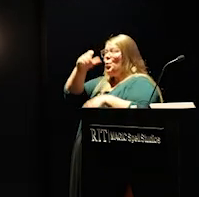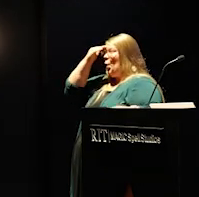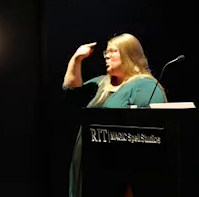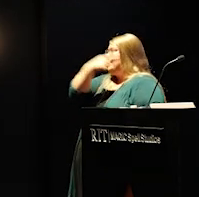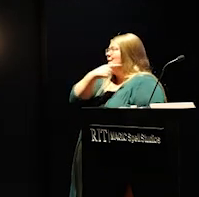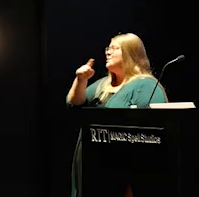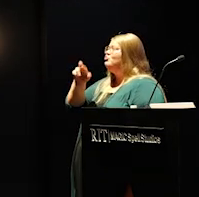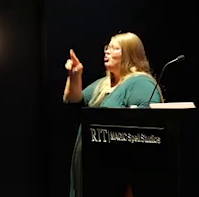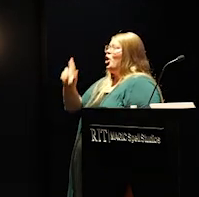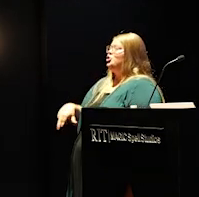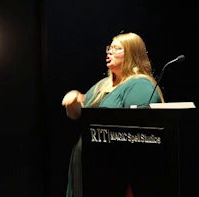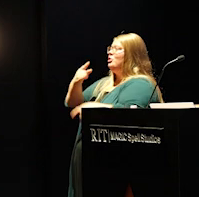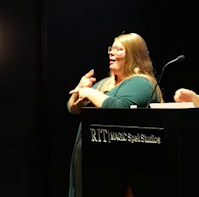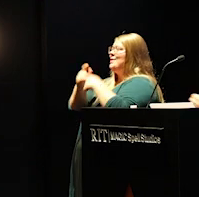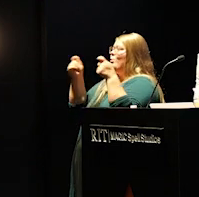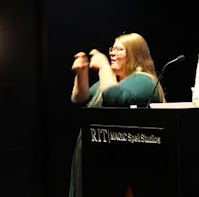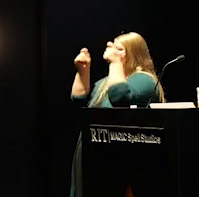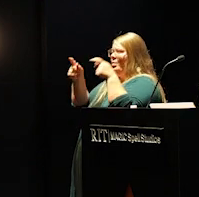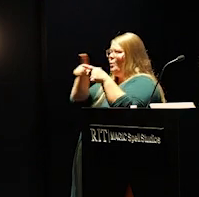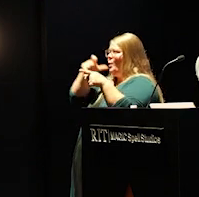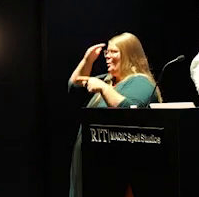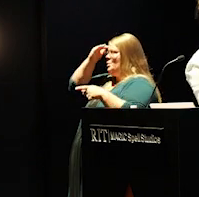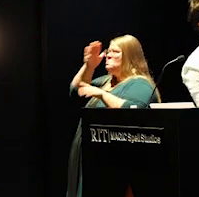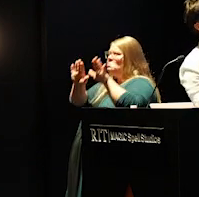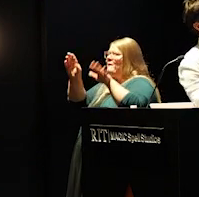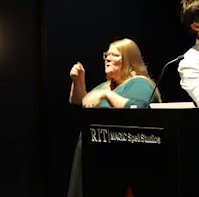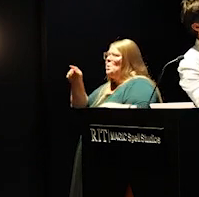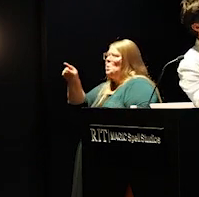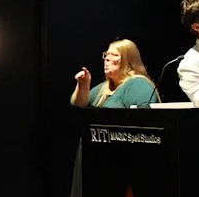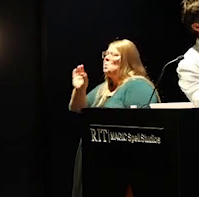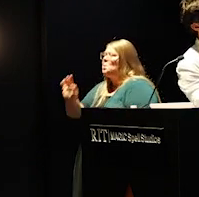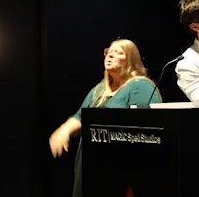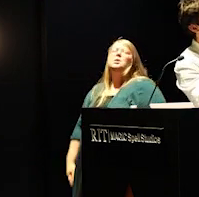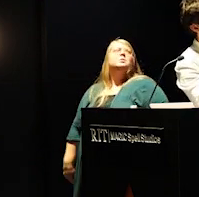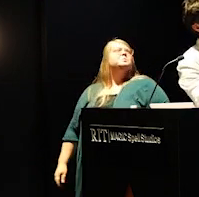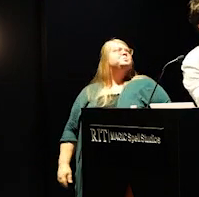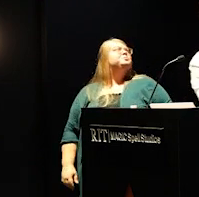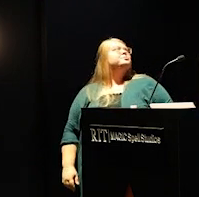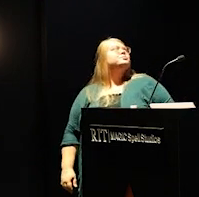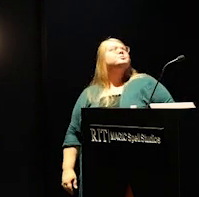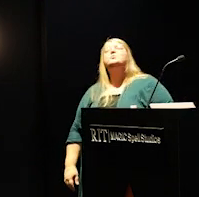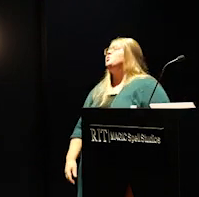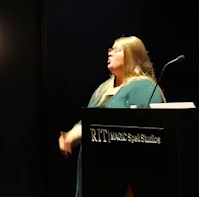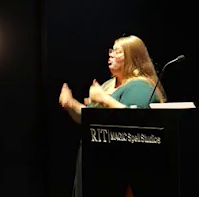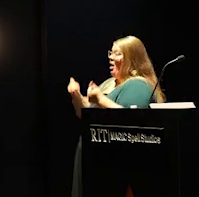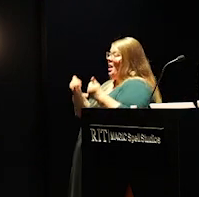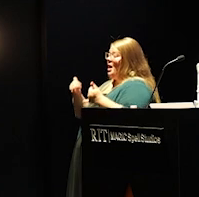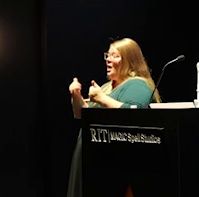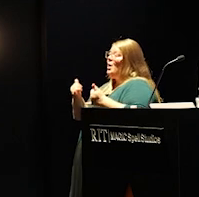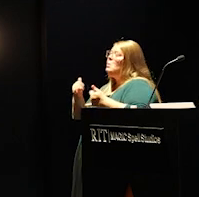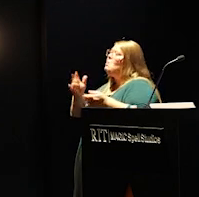Rochester Cocktail Revival? Great, cool, a few of you. So Rochester Cocktail Revival right now in its modern form in the